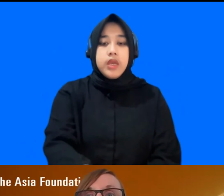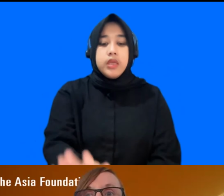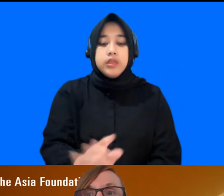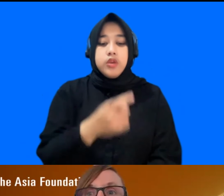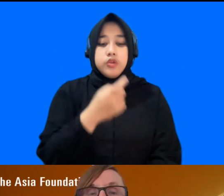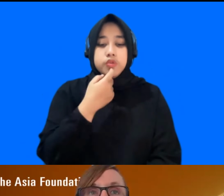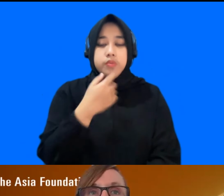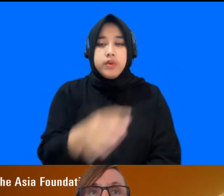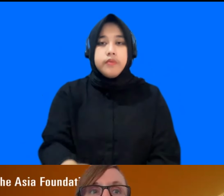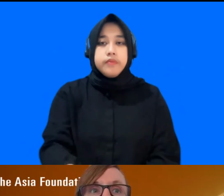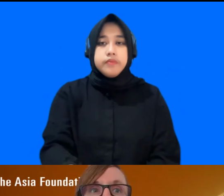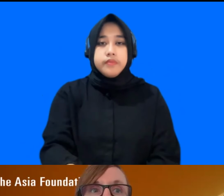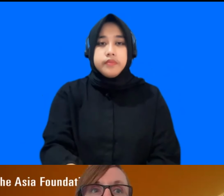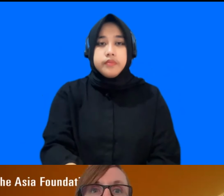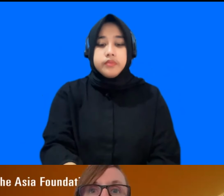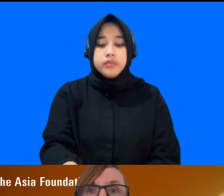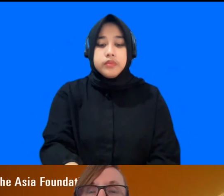number two,